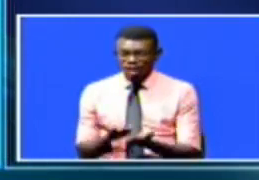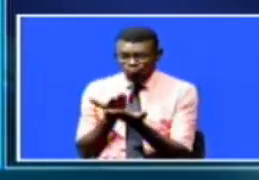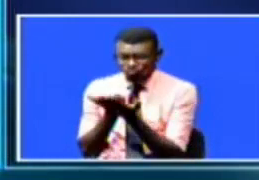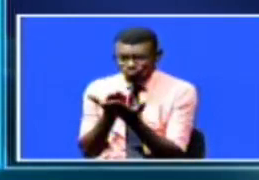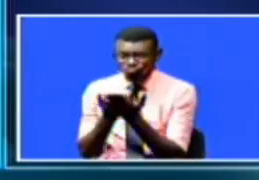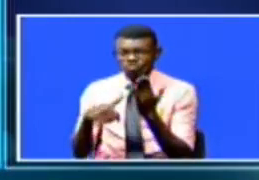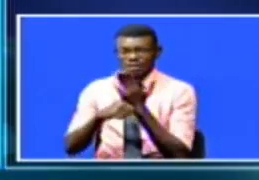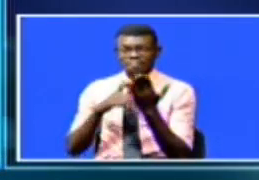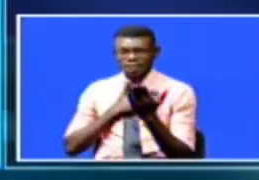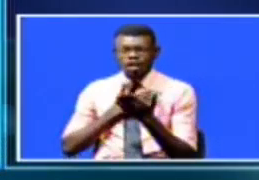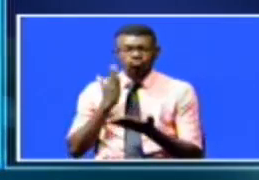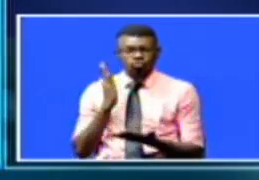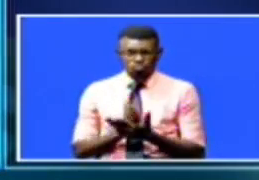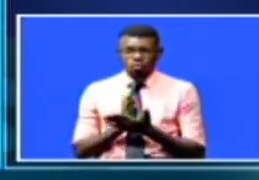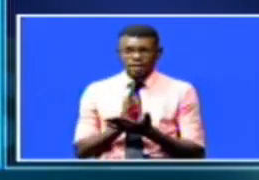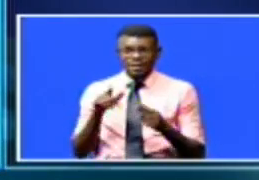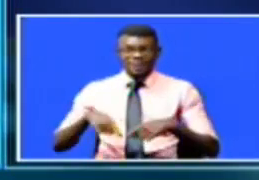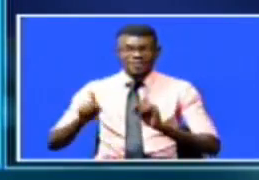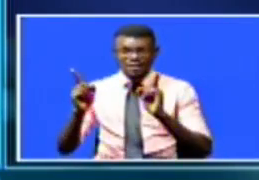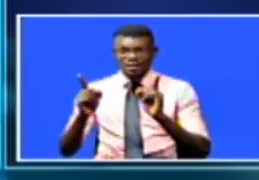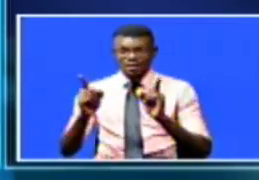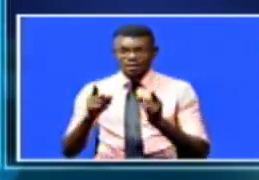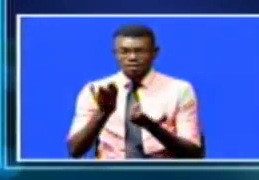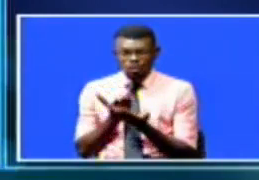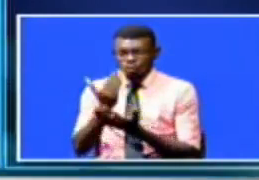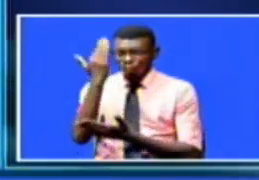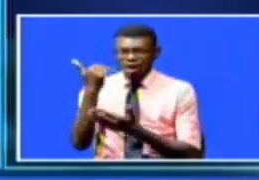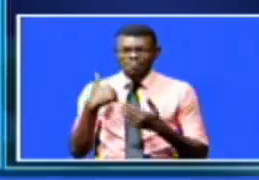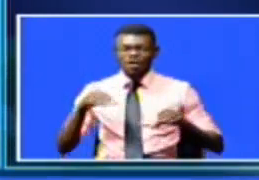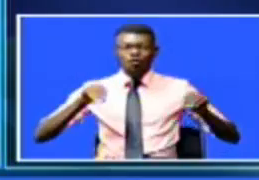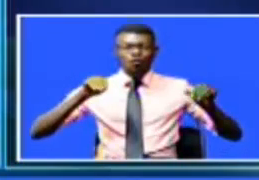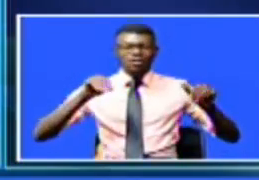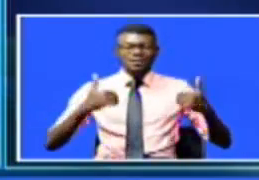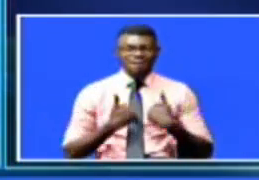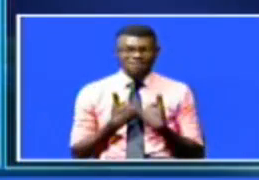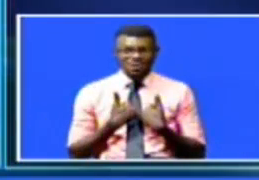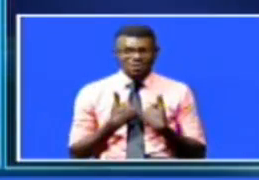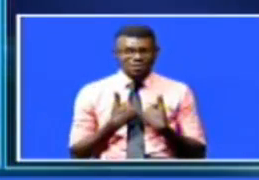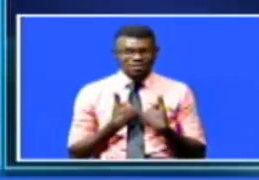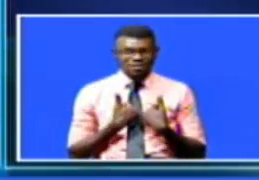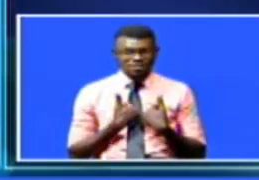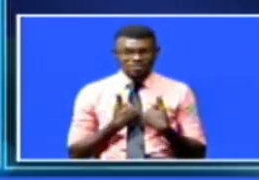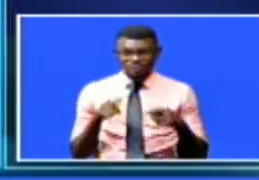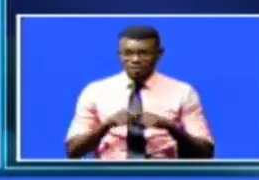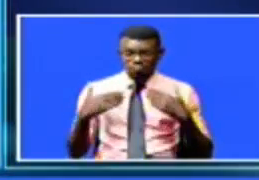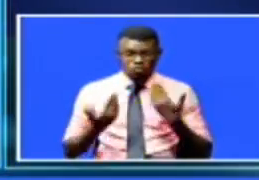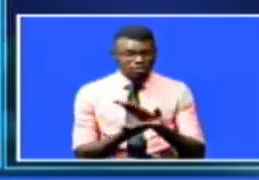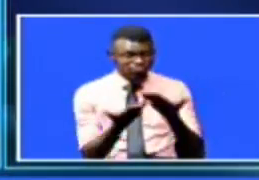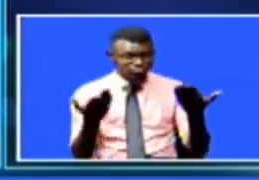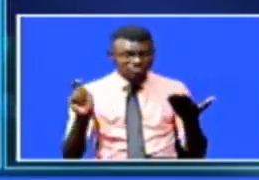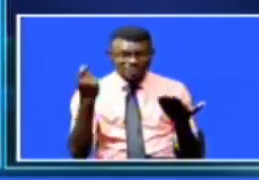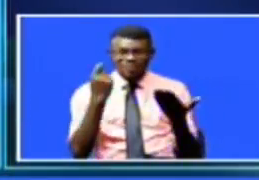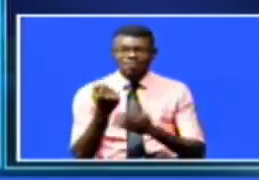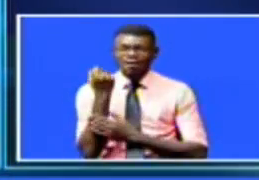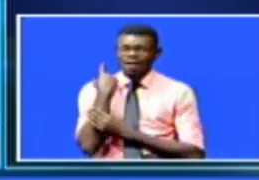nominated me, I believe that they did that because of merit. And also, one of the most important things for Kenyans to understand is